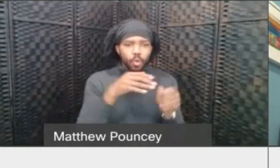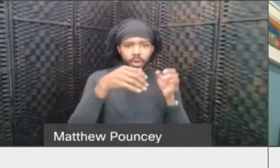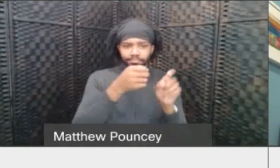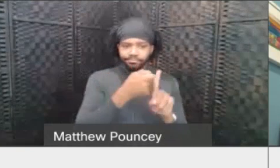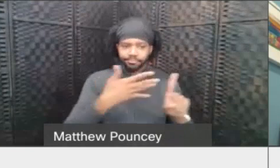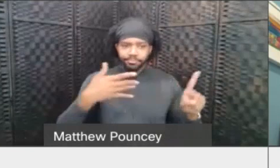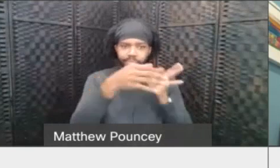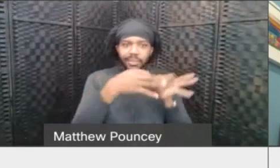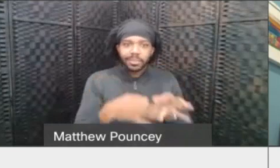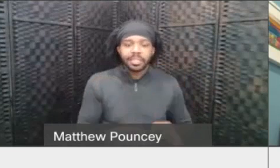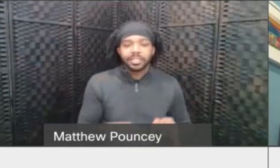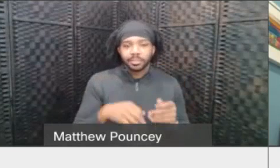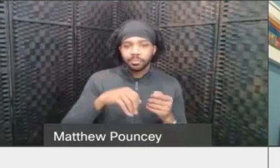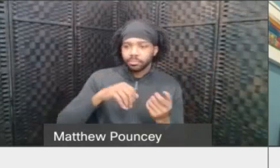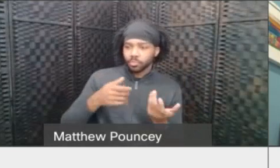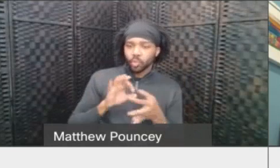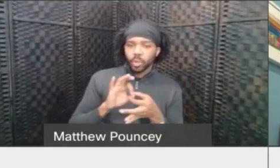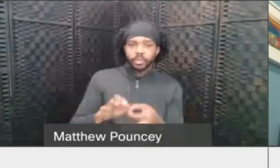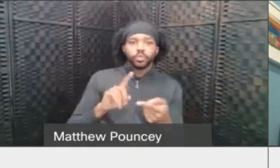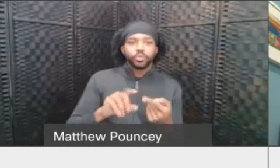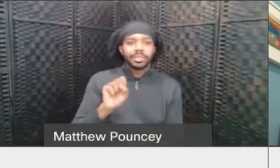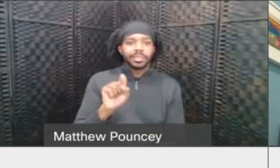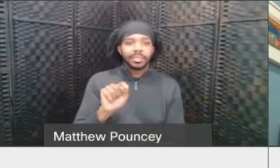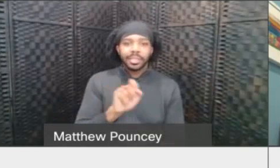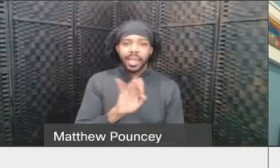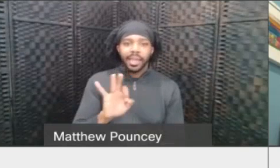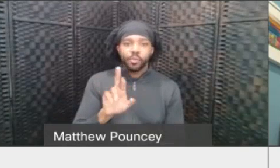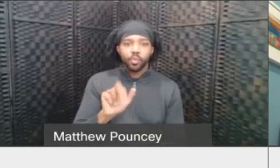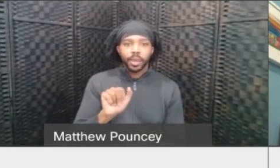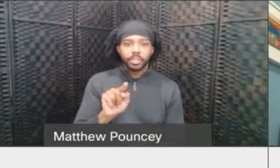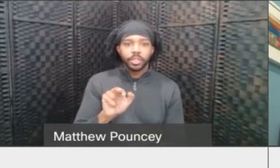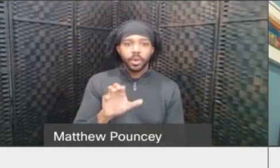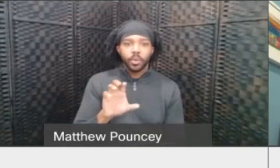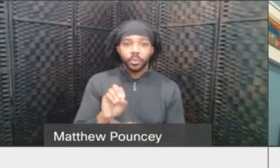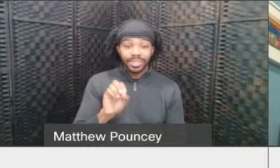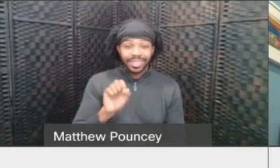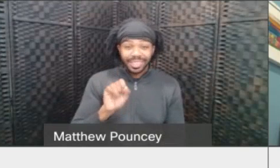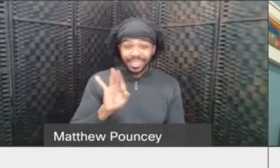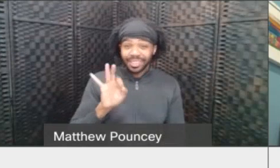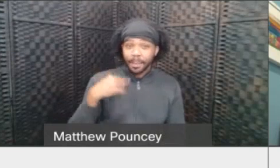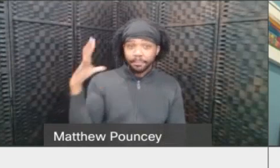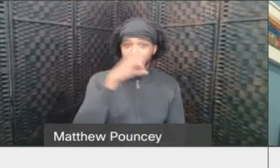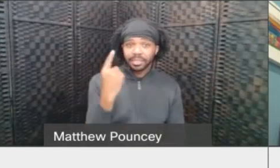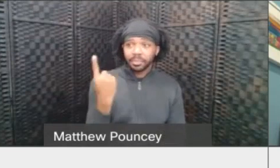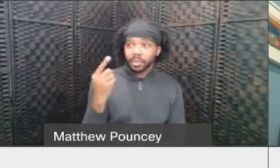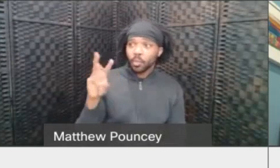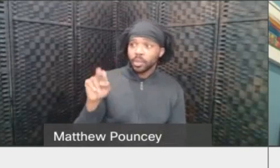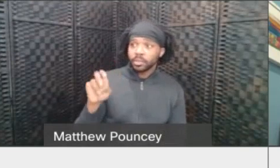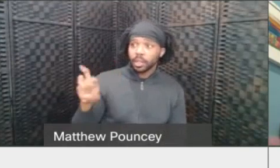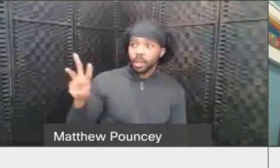this question regarding staffing ratios. So if I've missed anything, Winslow, please jump in